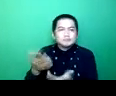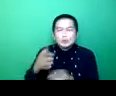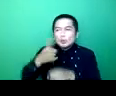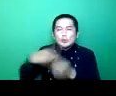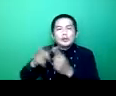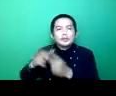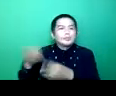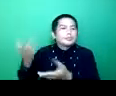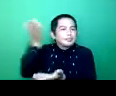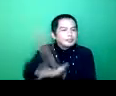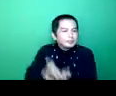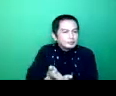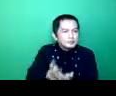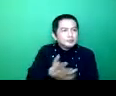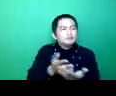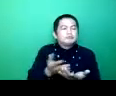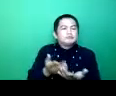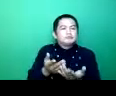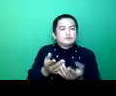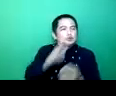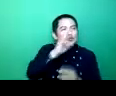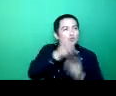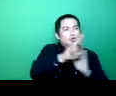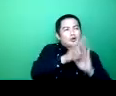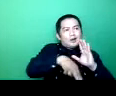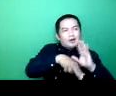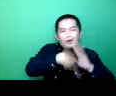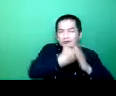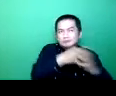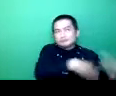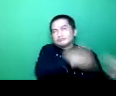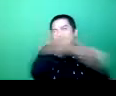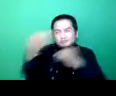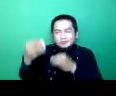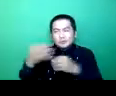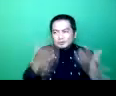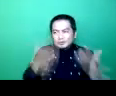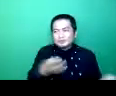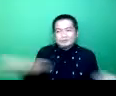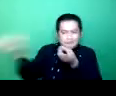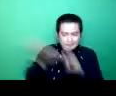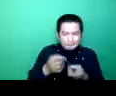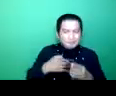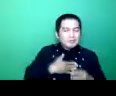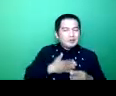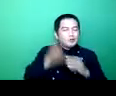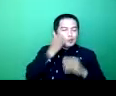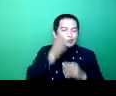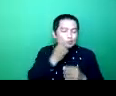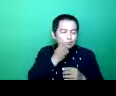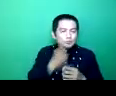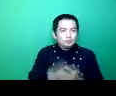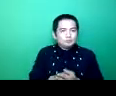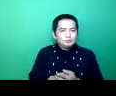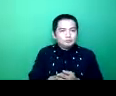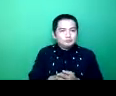was delivered to the warehouse 2 hours ago. We know that it'll be delivered to my home in maybe 2 days. This